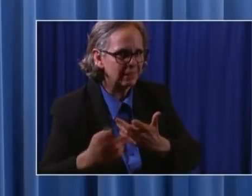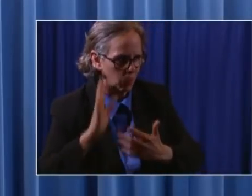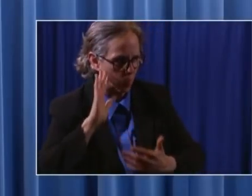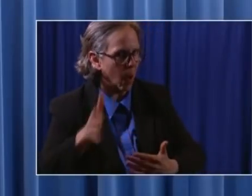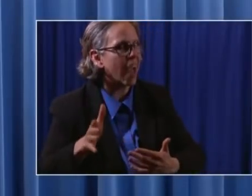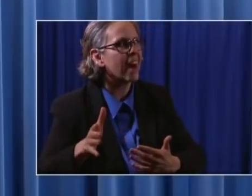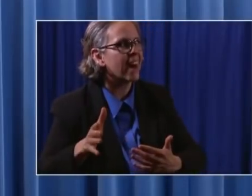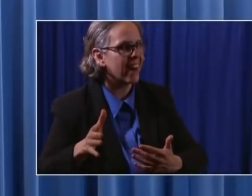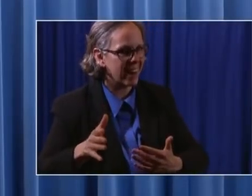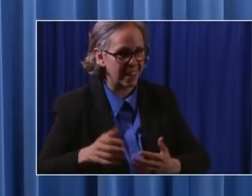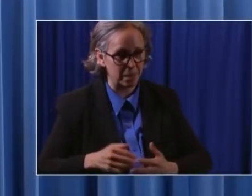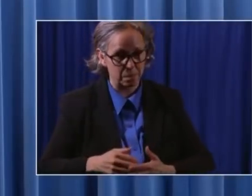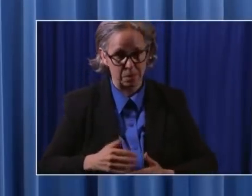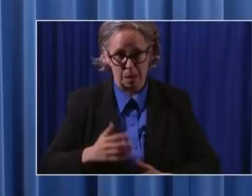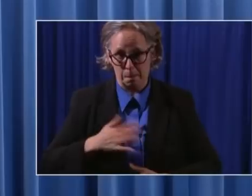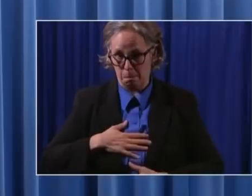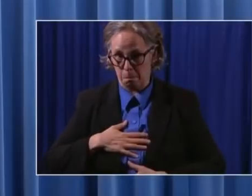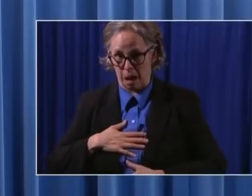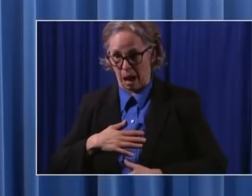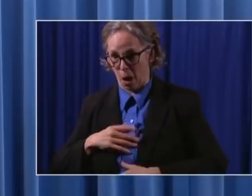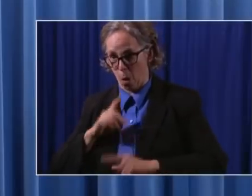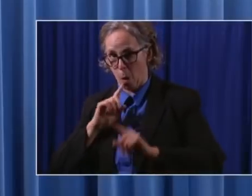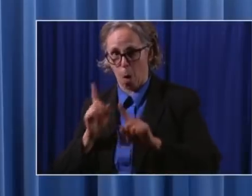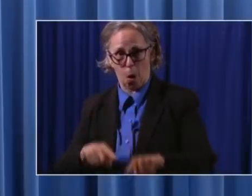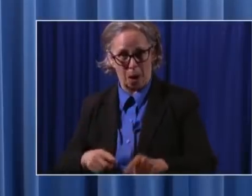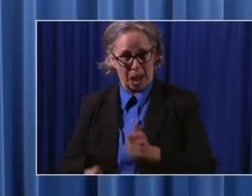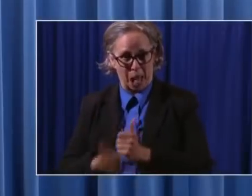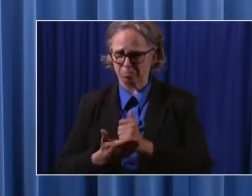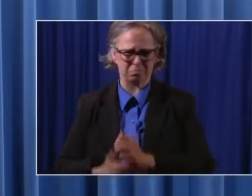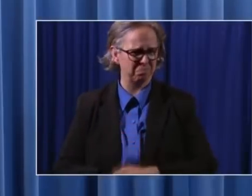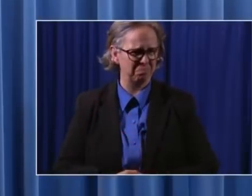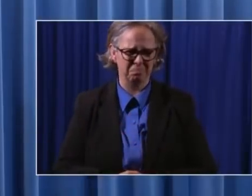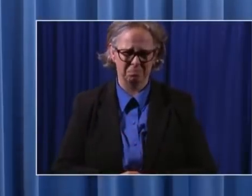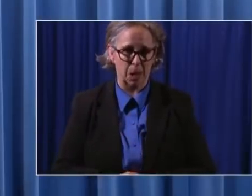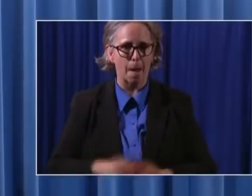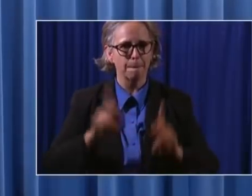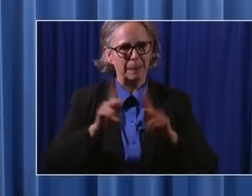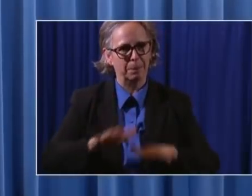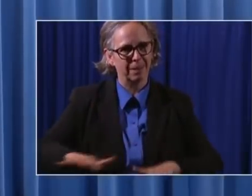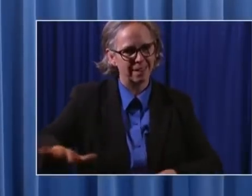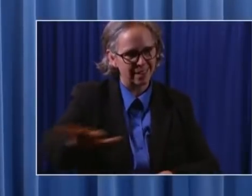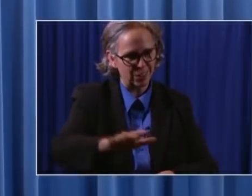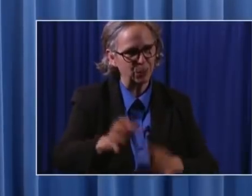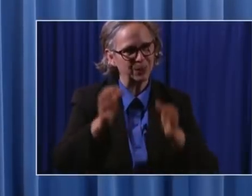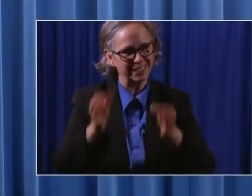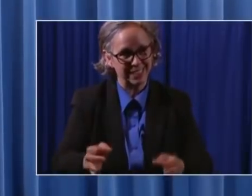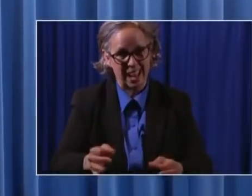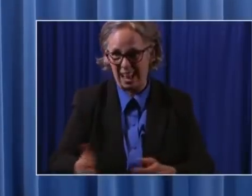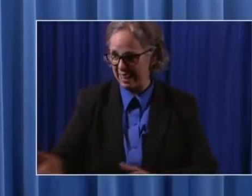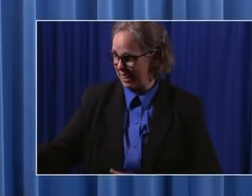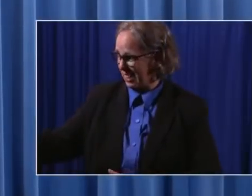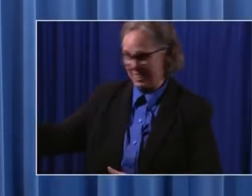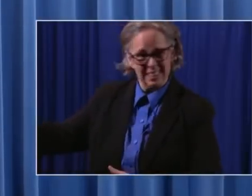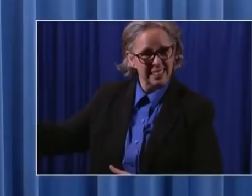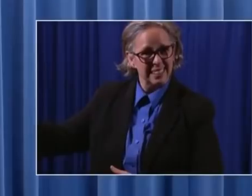going to figure it out. And if these trend lines continue, if we continue to see more of these